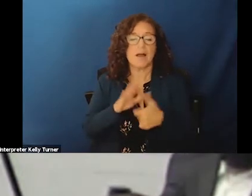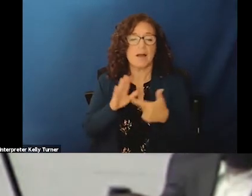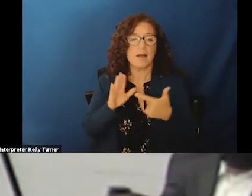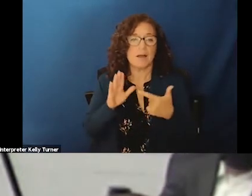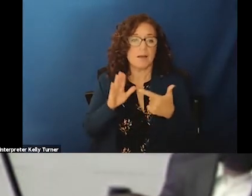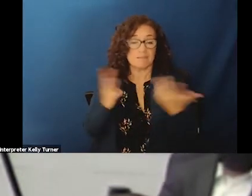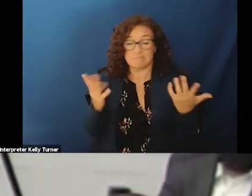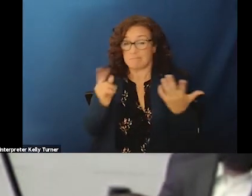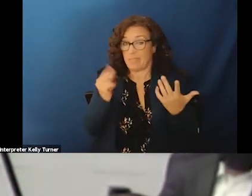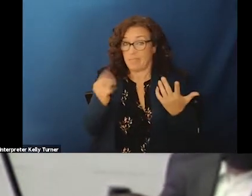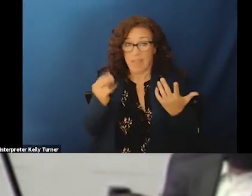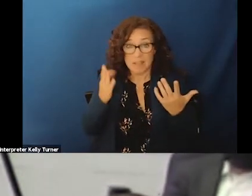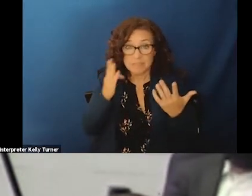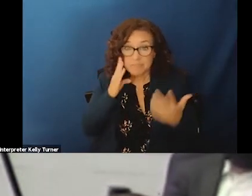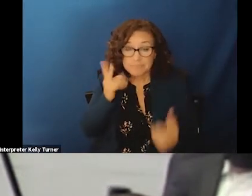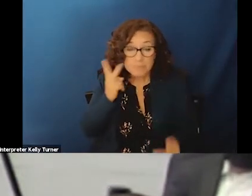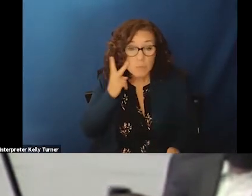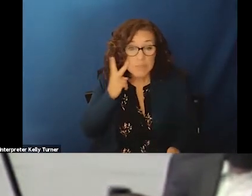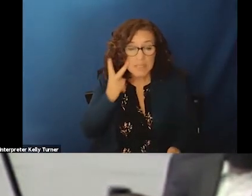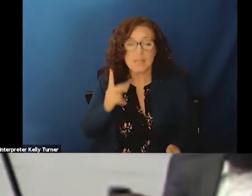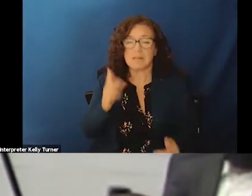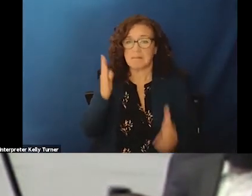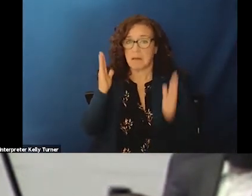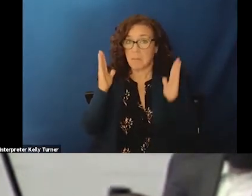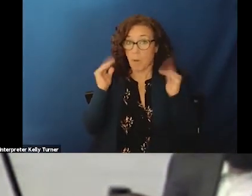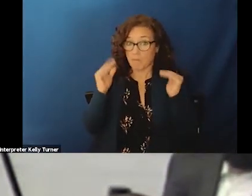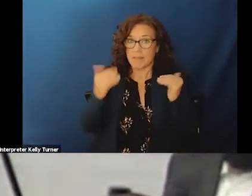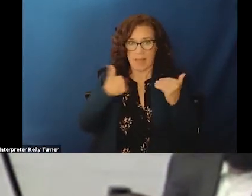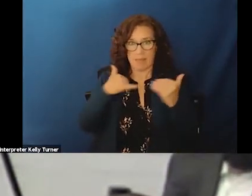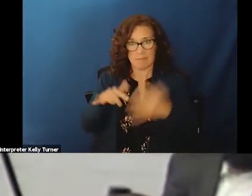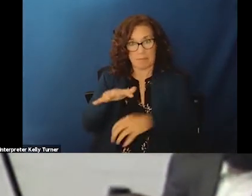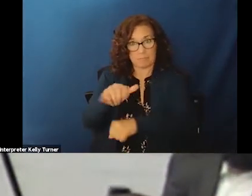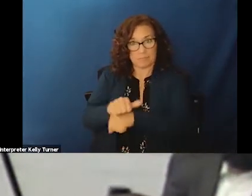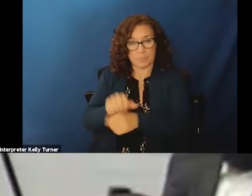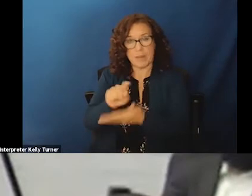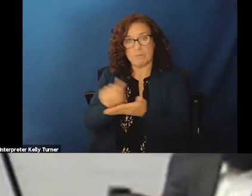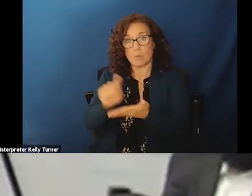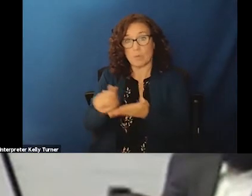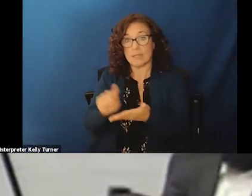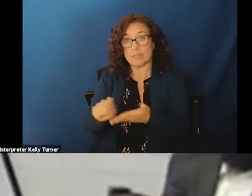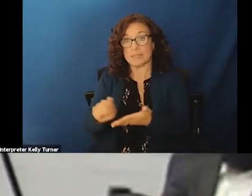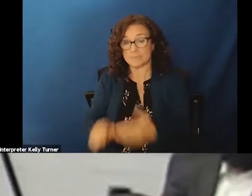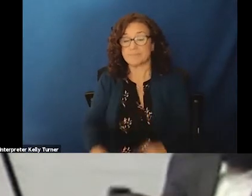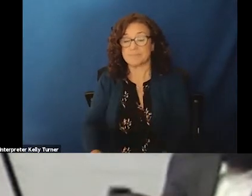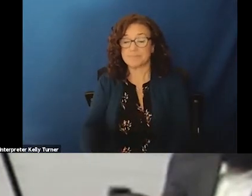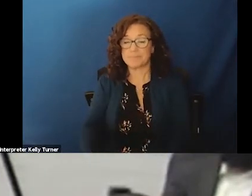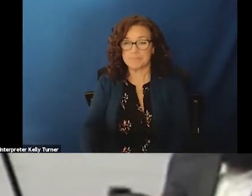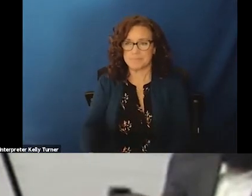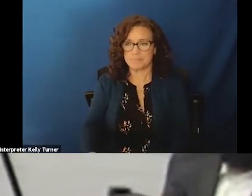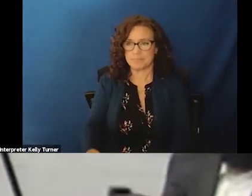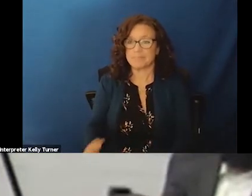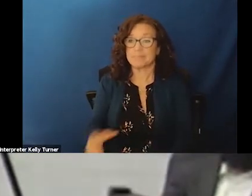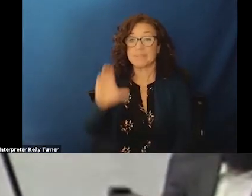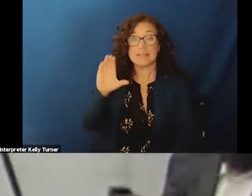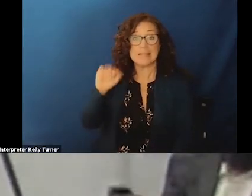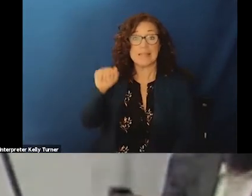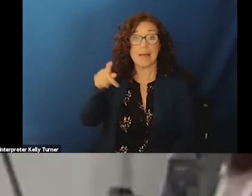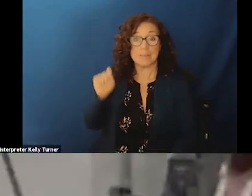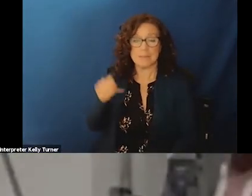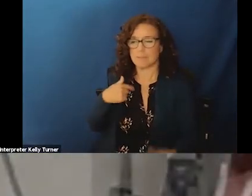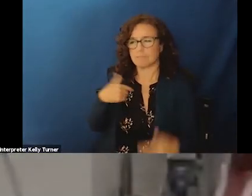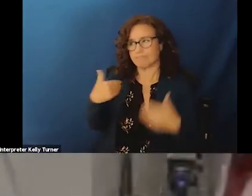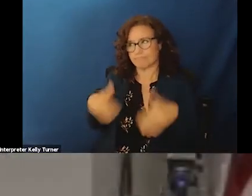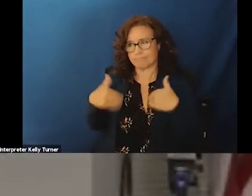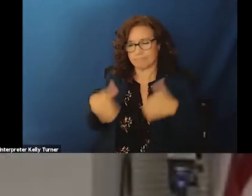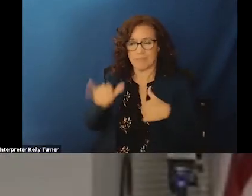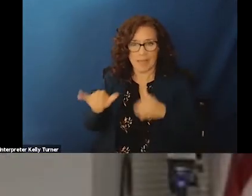and hopefully have blocks every week. That's what we're shooting for. Again, that's great. And I appreciate the district for sending